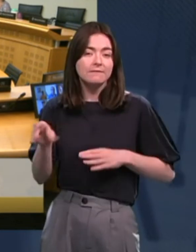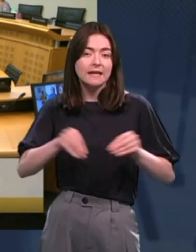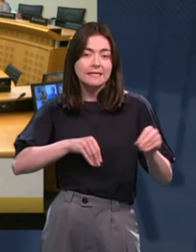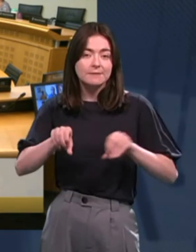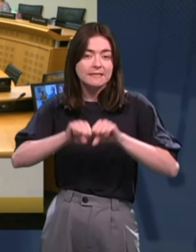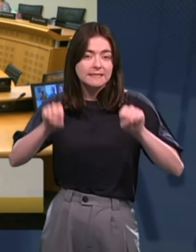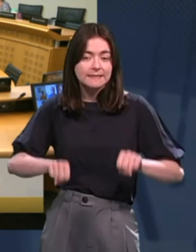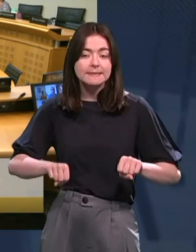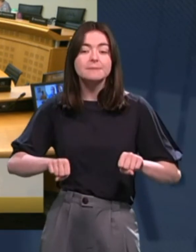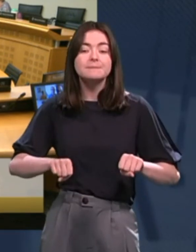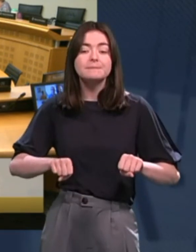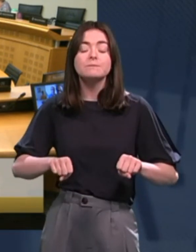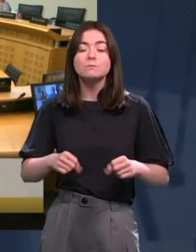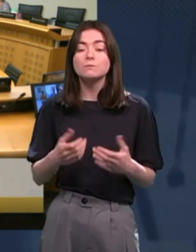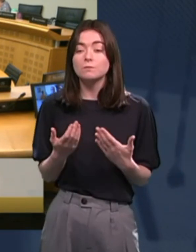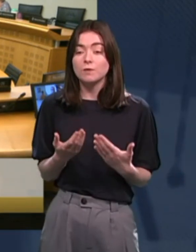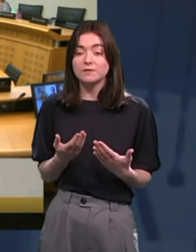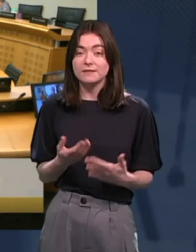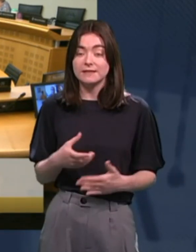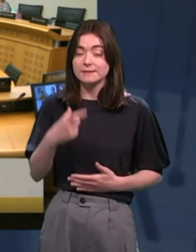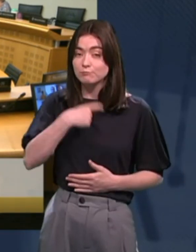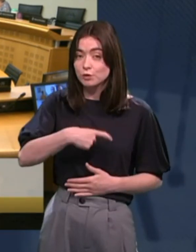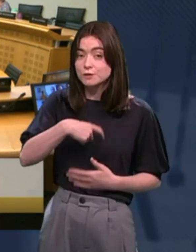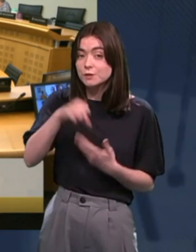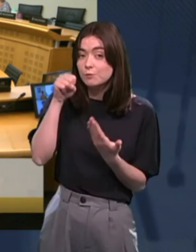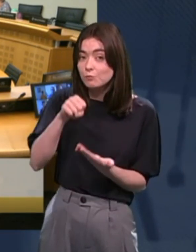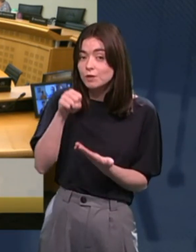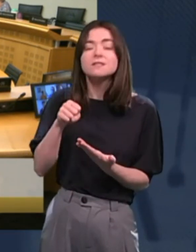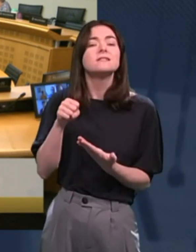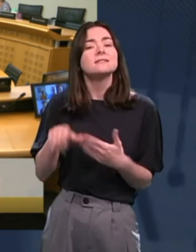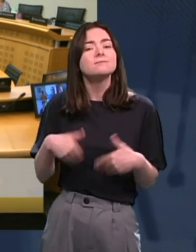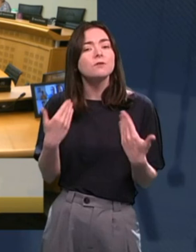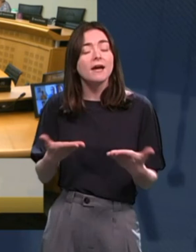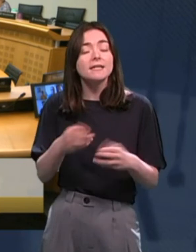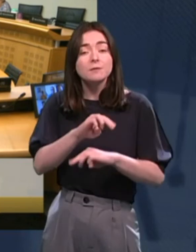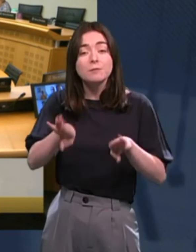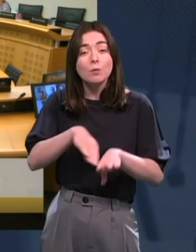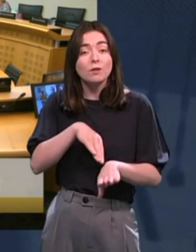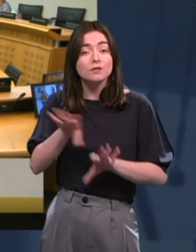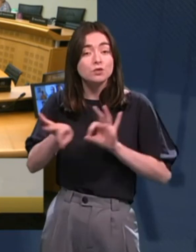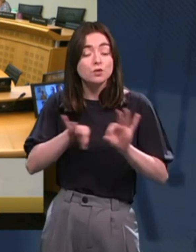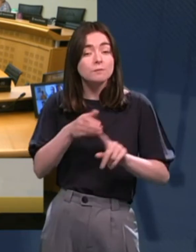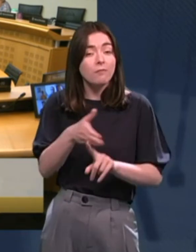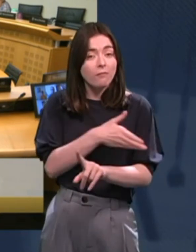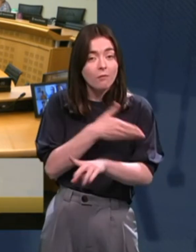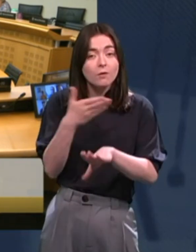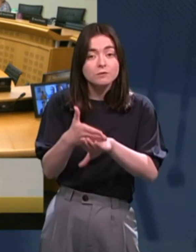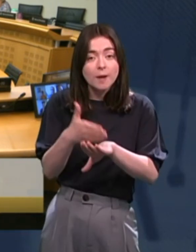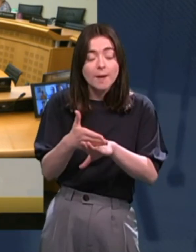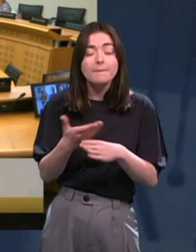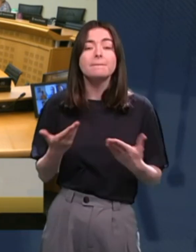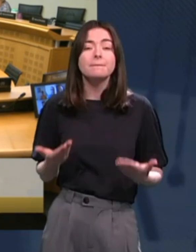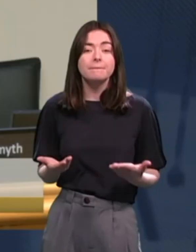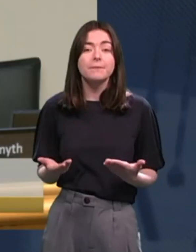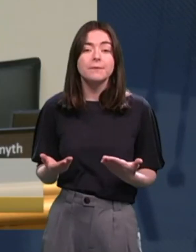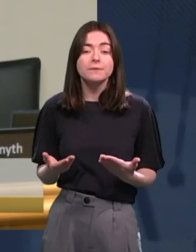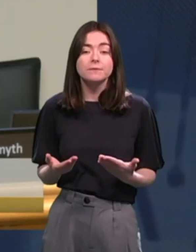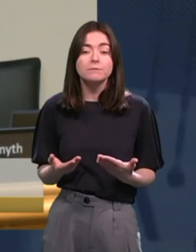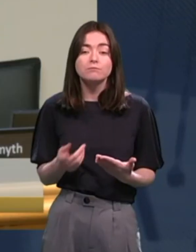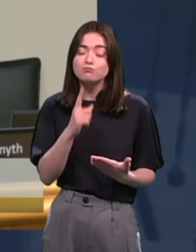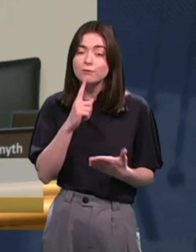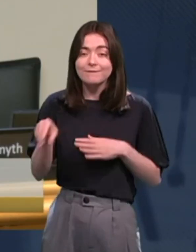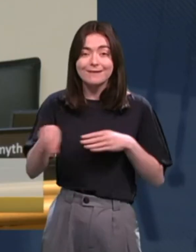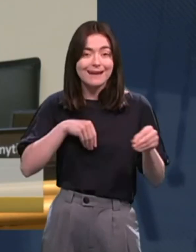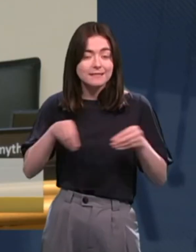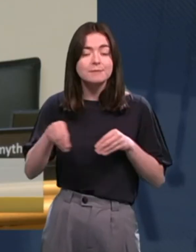that's certainly personalised budgets in giving people choice in advance of employment, but